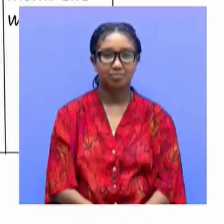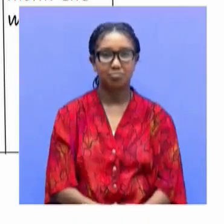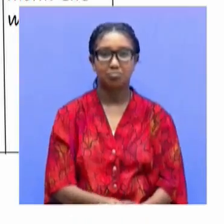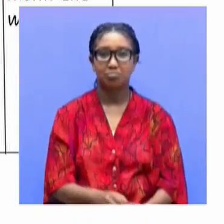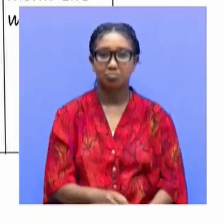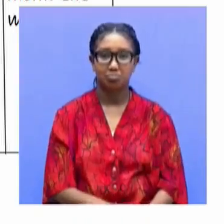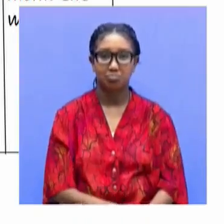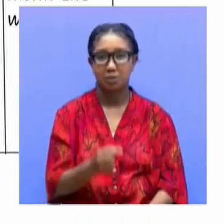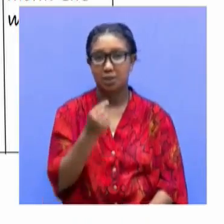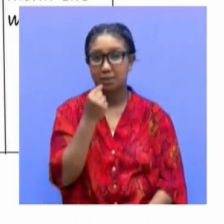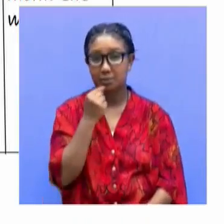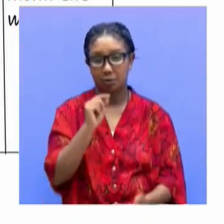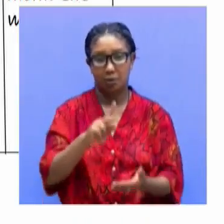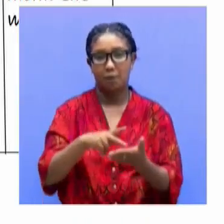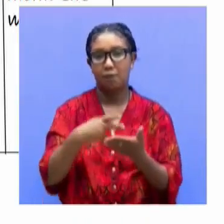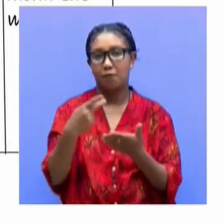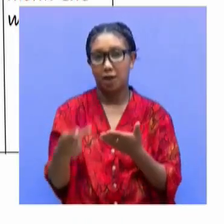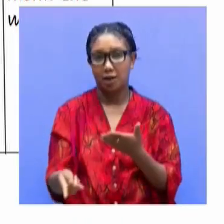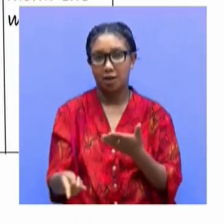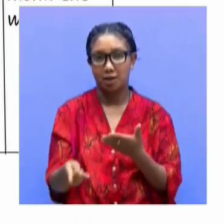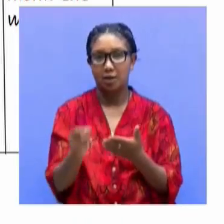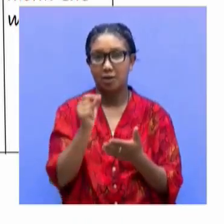it fell